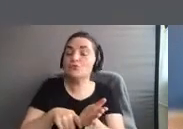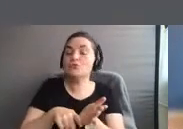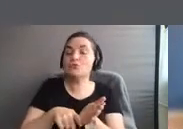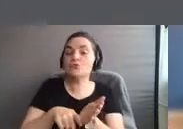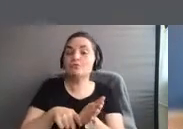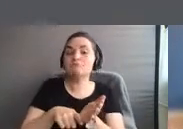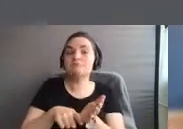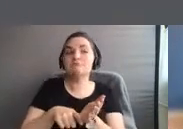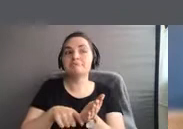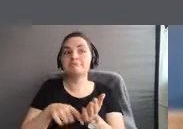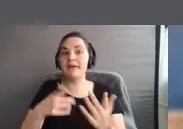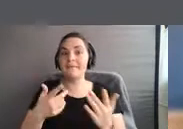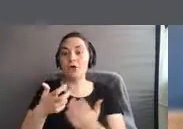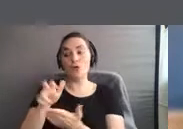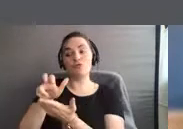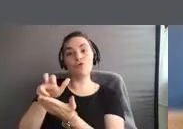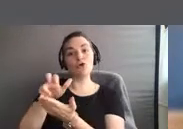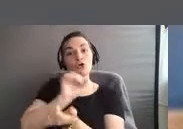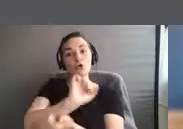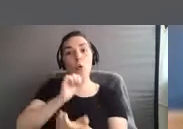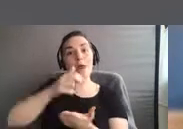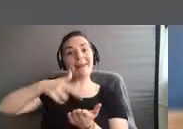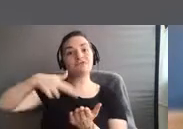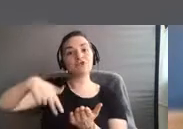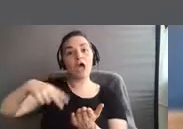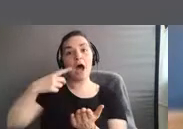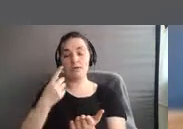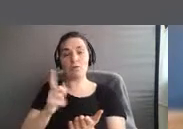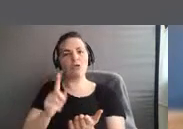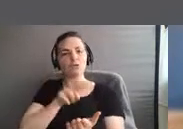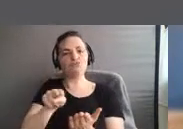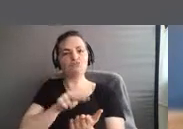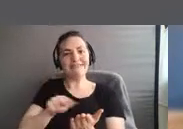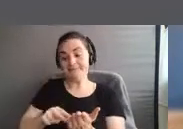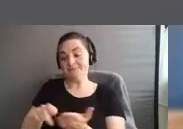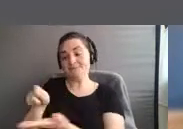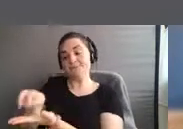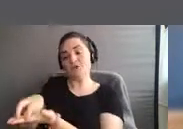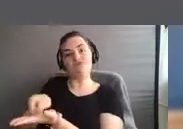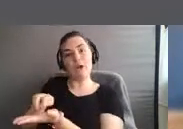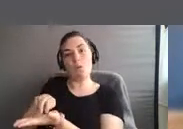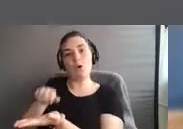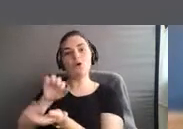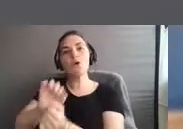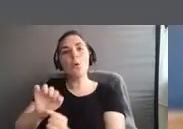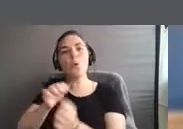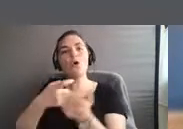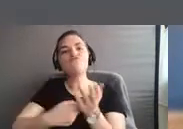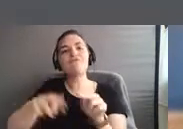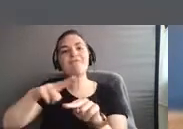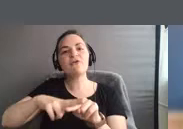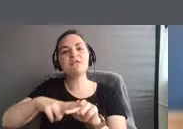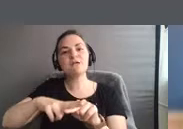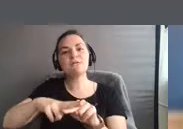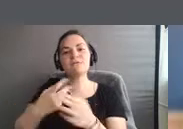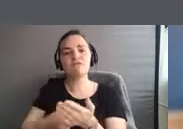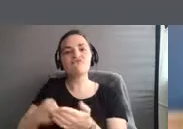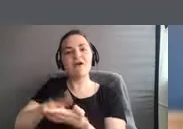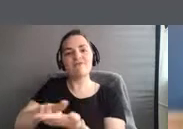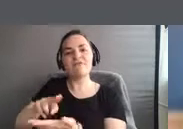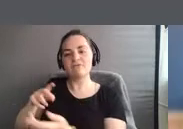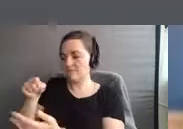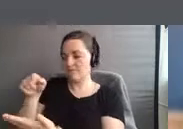keep a clear record of the literature that you've looked at, so keep a record of the references that you've looked at, etc., etc. So you're already starting